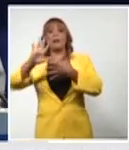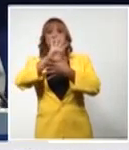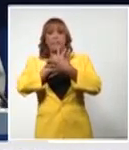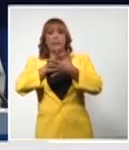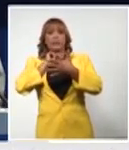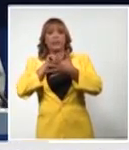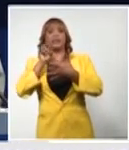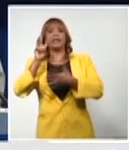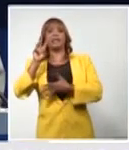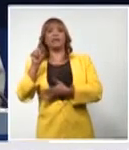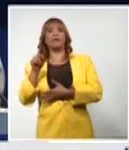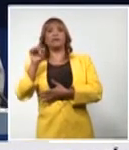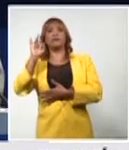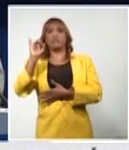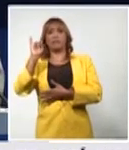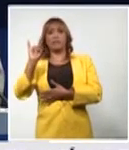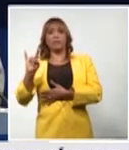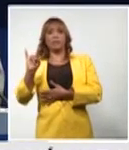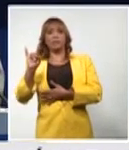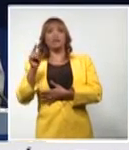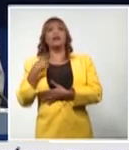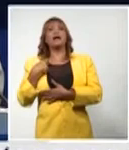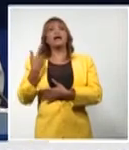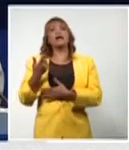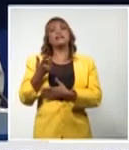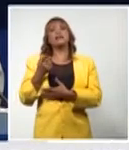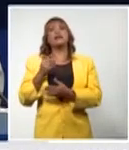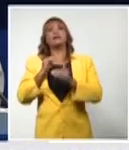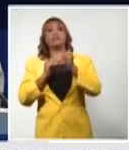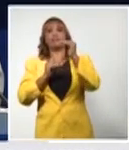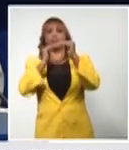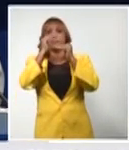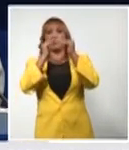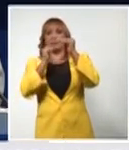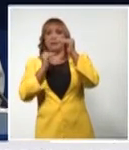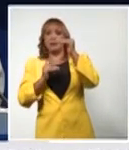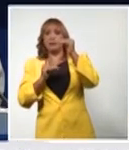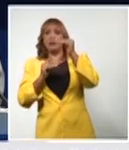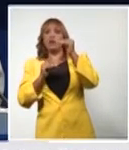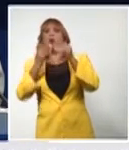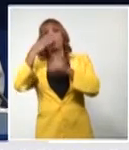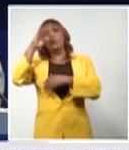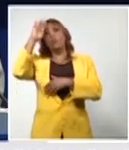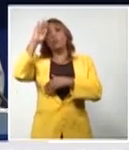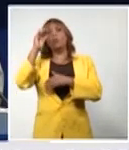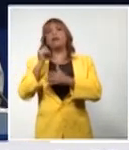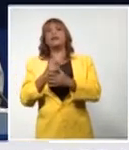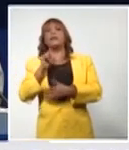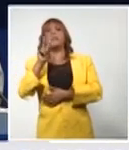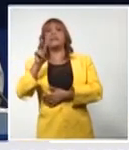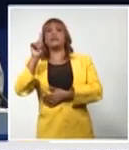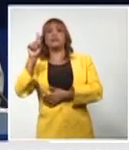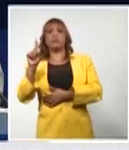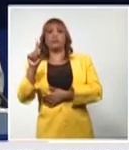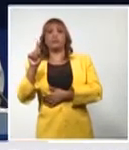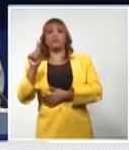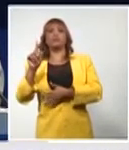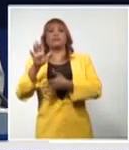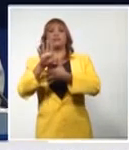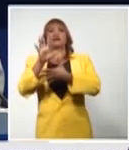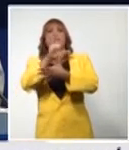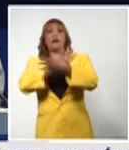3.79%, places Cuba in 21st position in the Americas, and the global rate